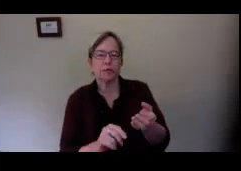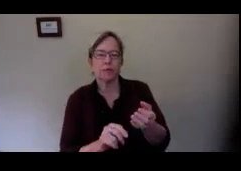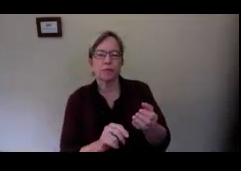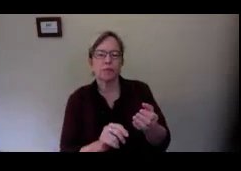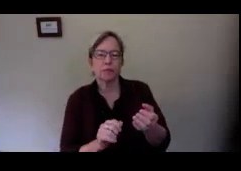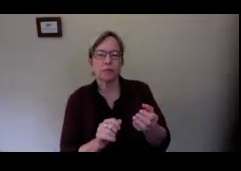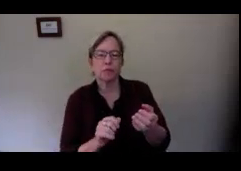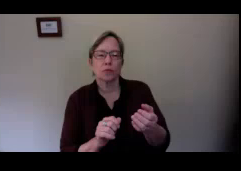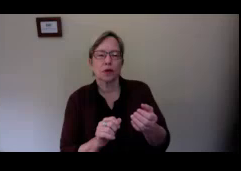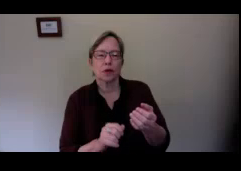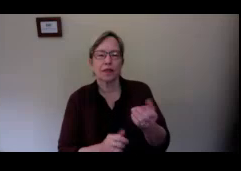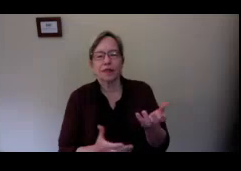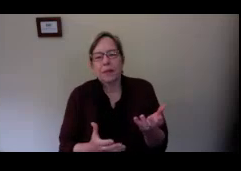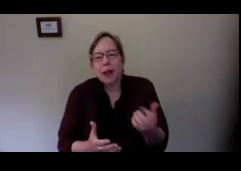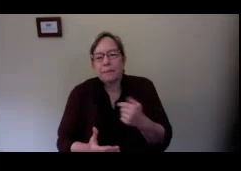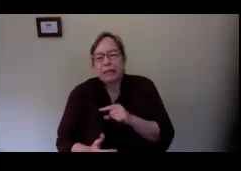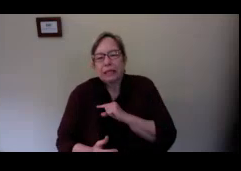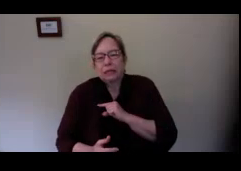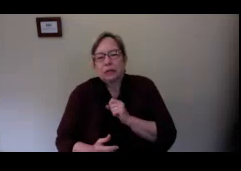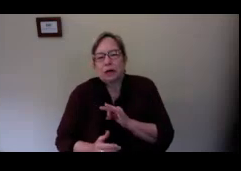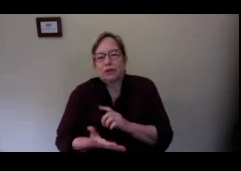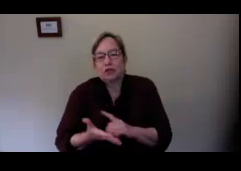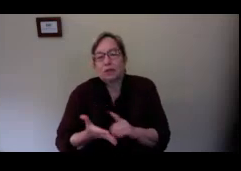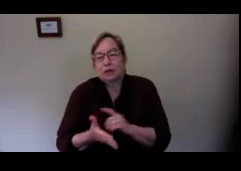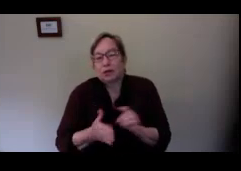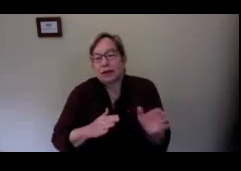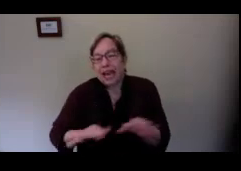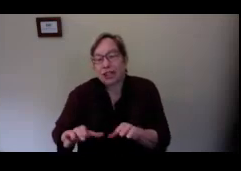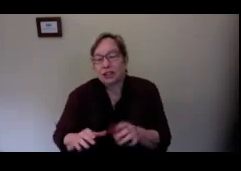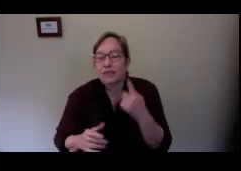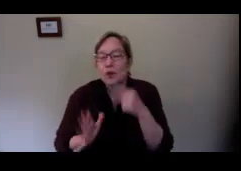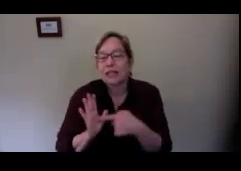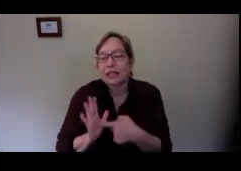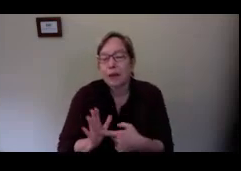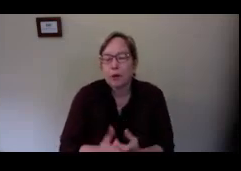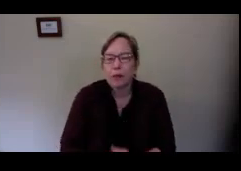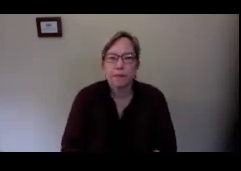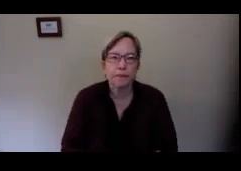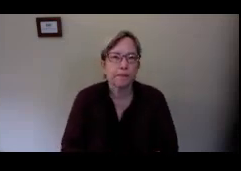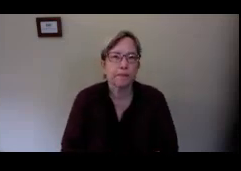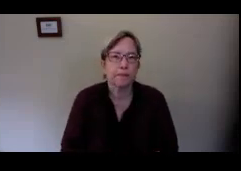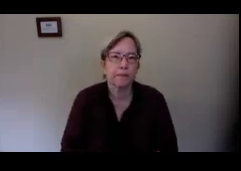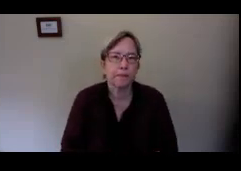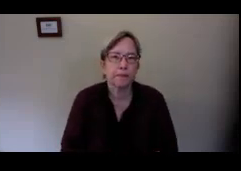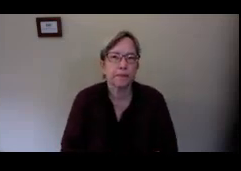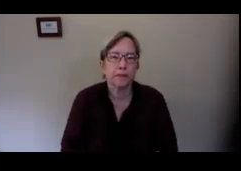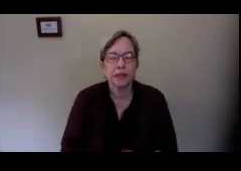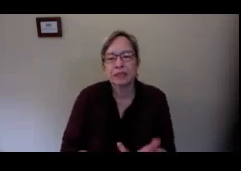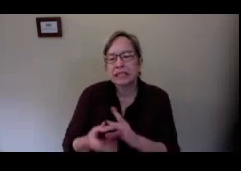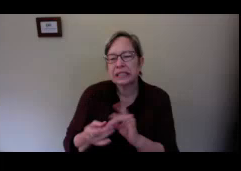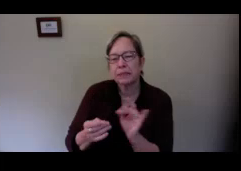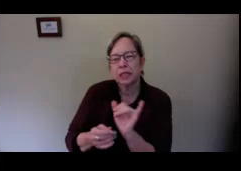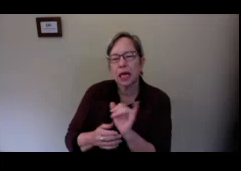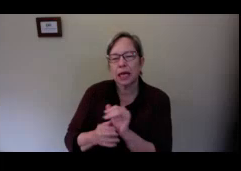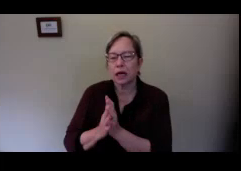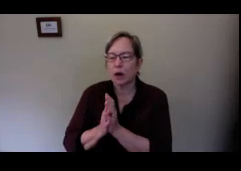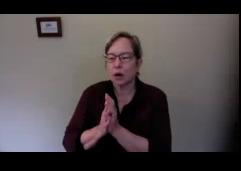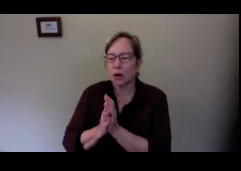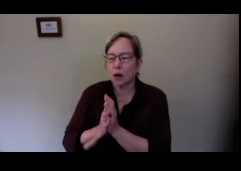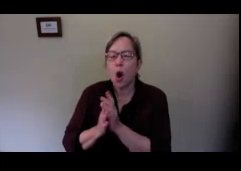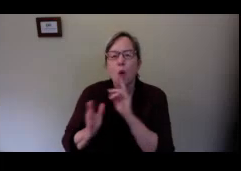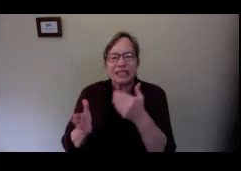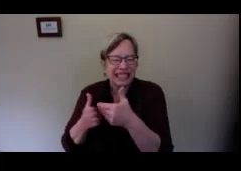they could be guilty of a discriminatory action. So for instance, you making statements like it's by a synagogue